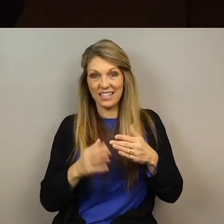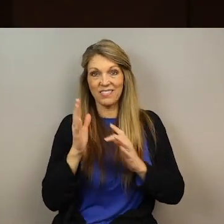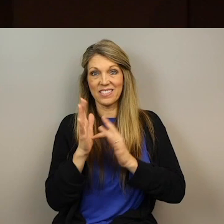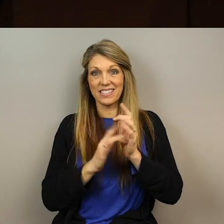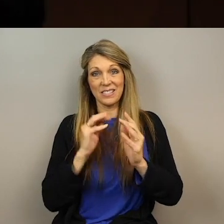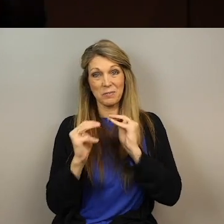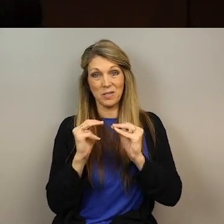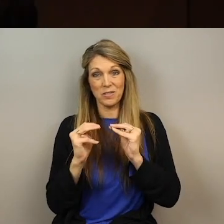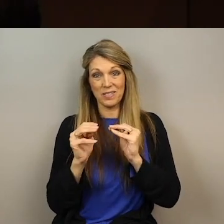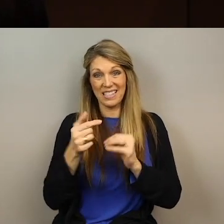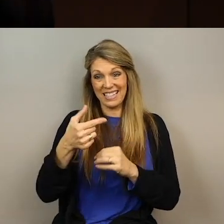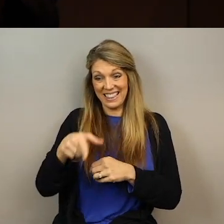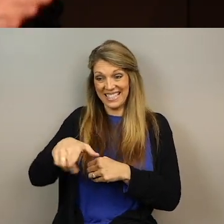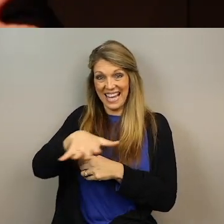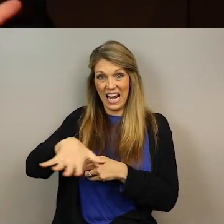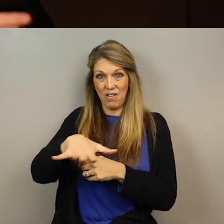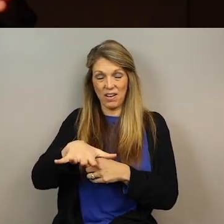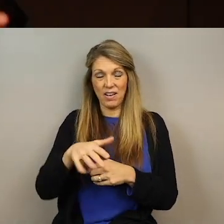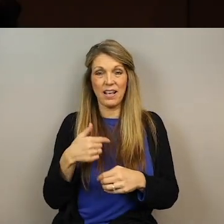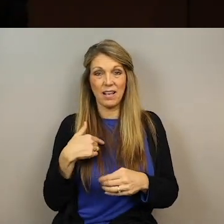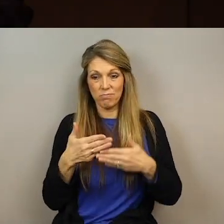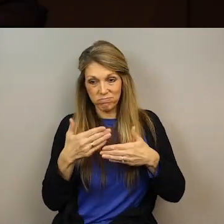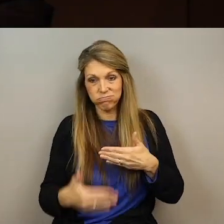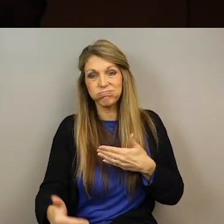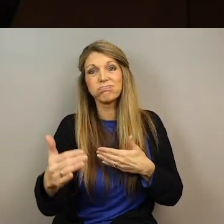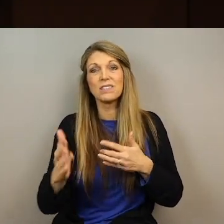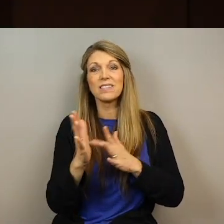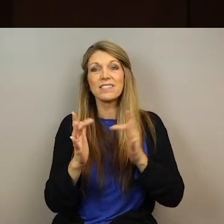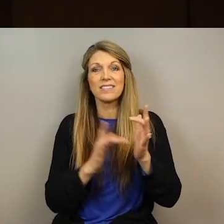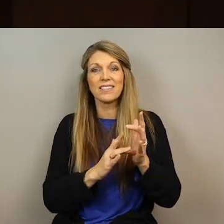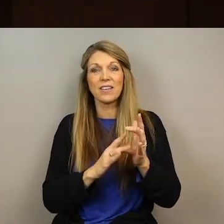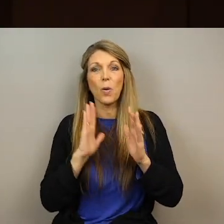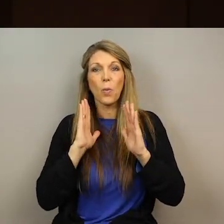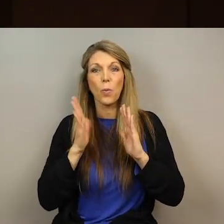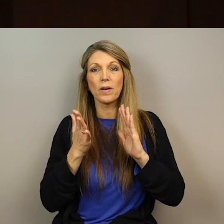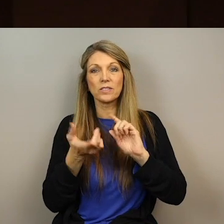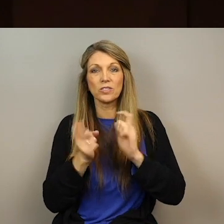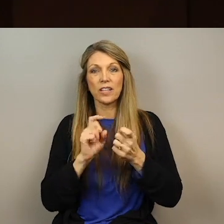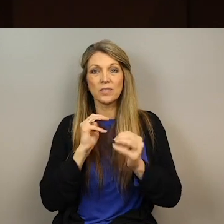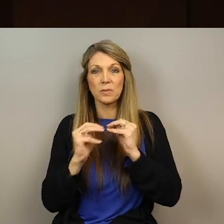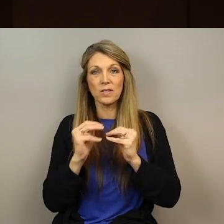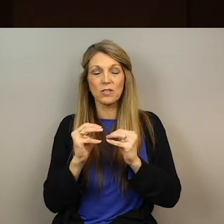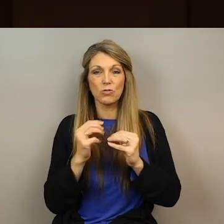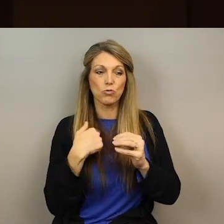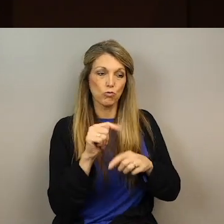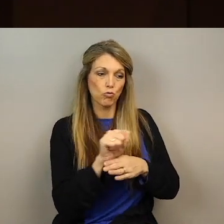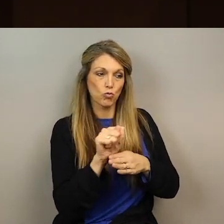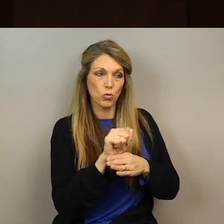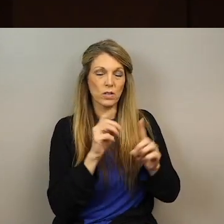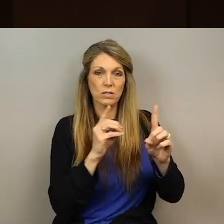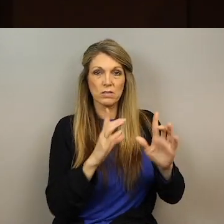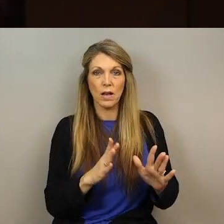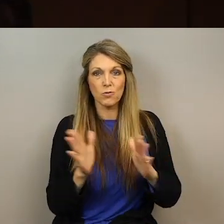ministry in the Galilee region. From this point forward, Jesus is going to turn His ministry to the equipping of the disciples